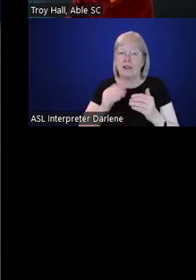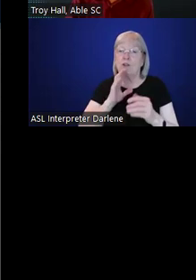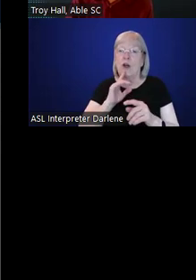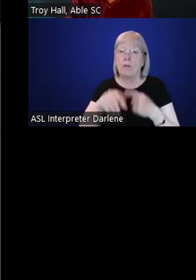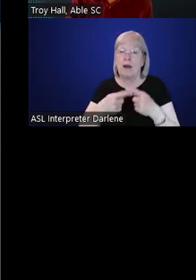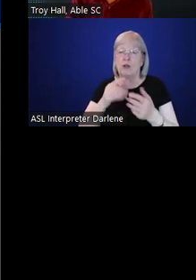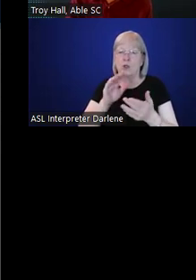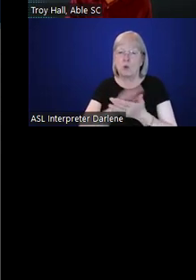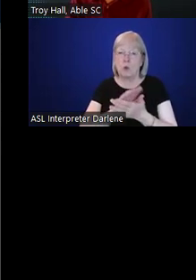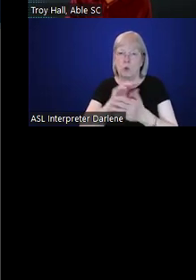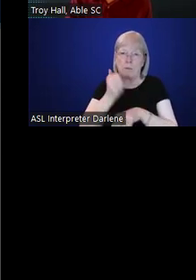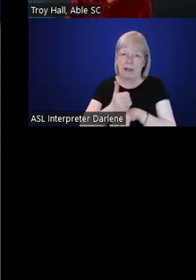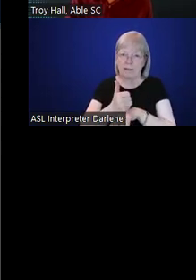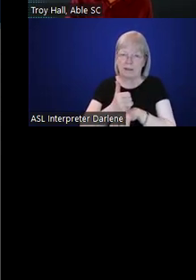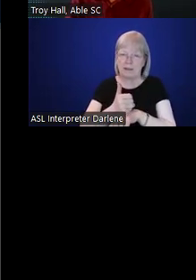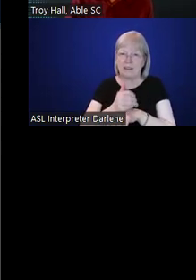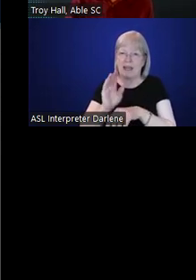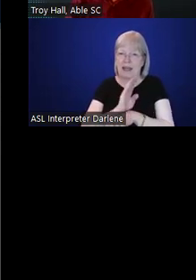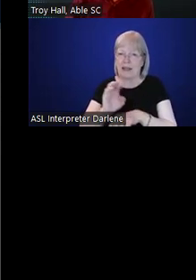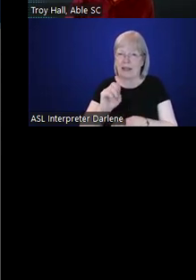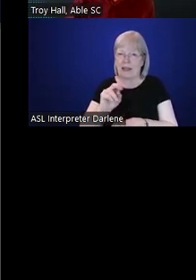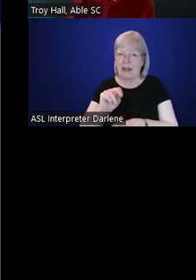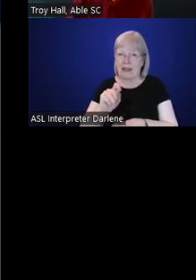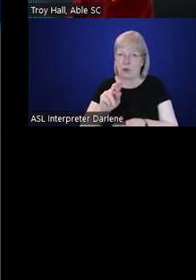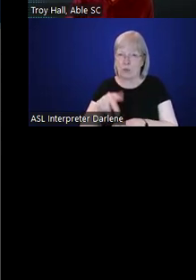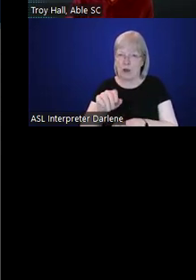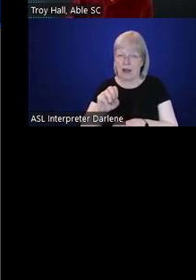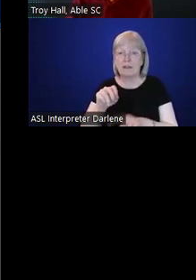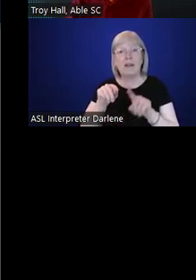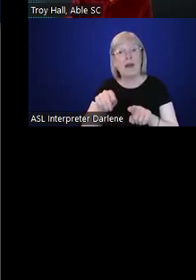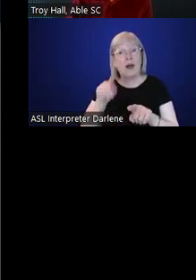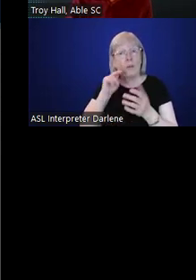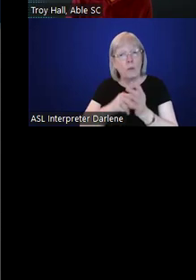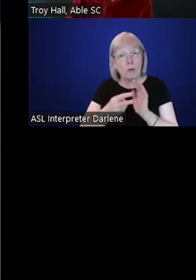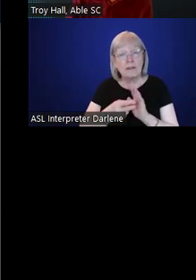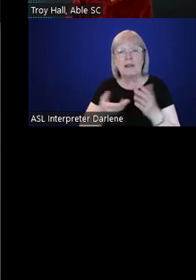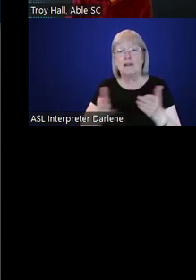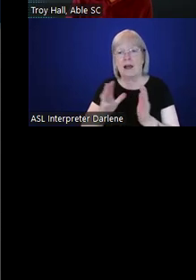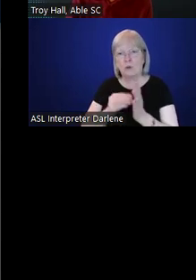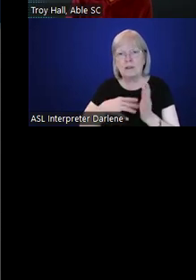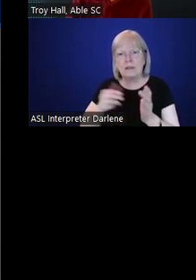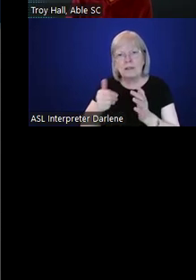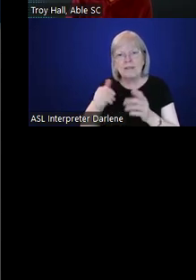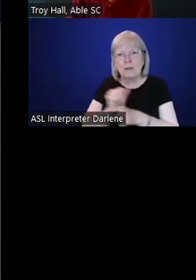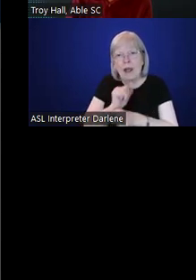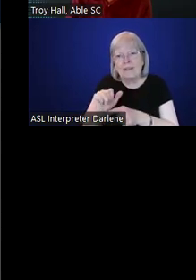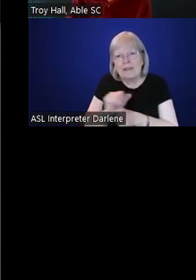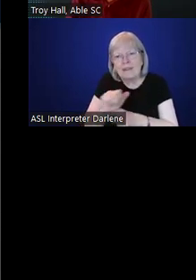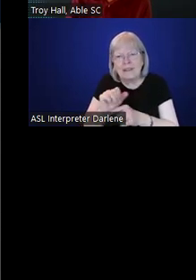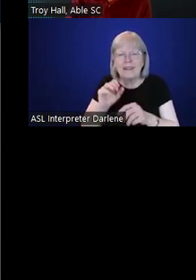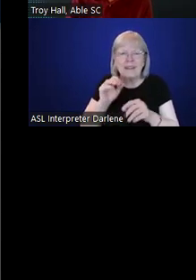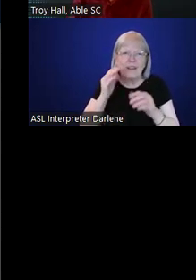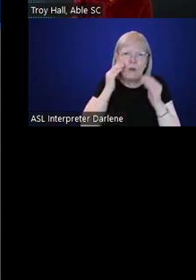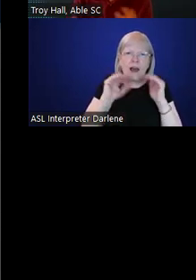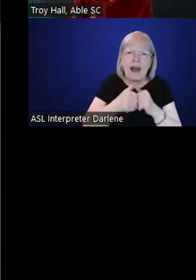school-based enterprises, they allow students to kind of practice those soft skills, those work skills, really those work